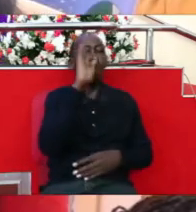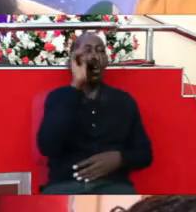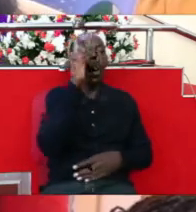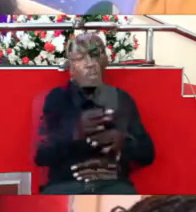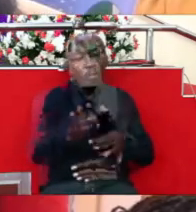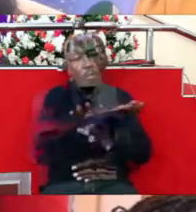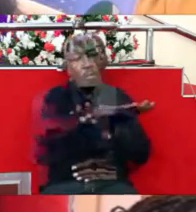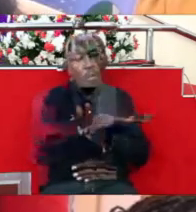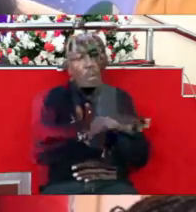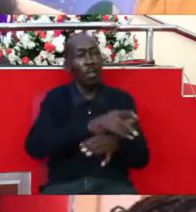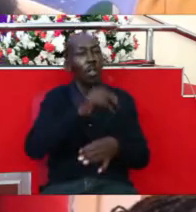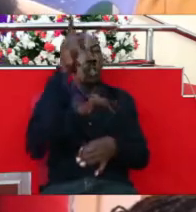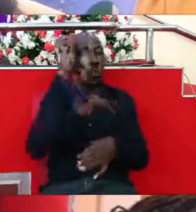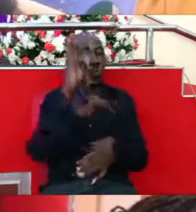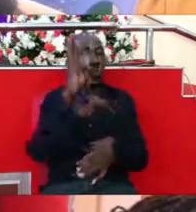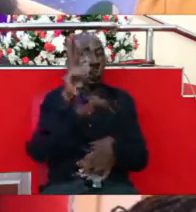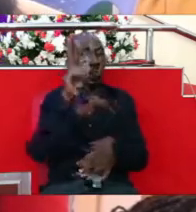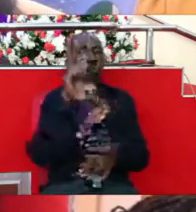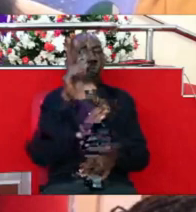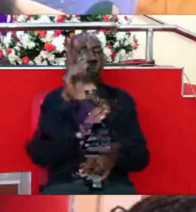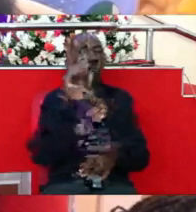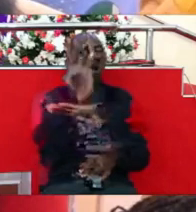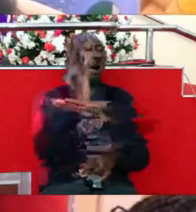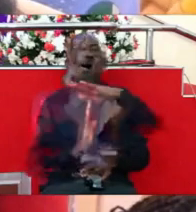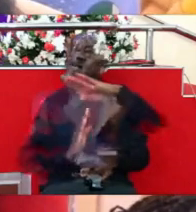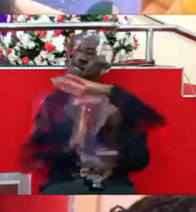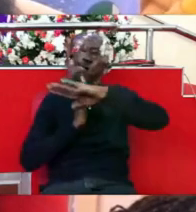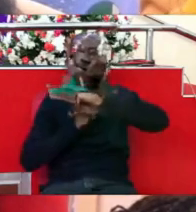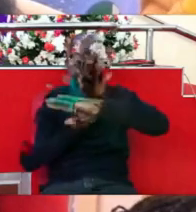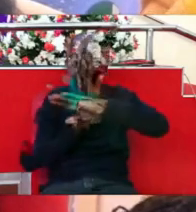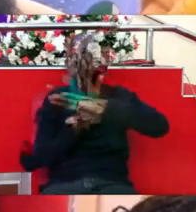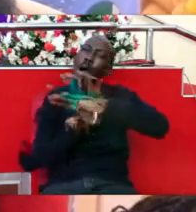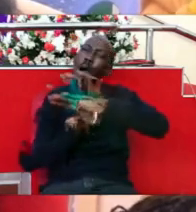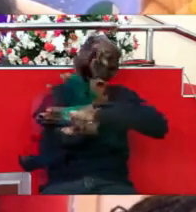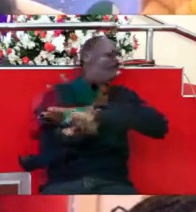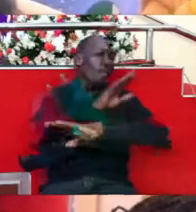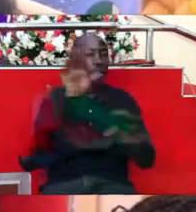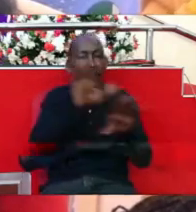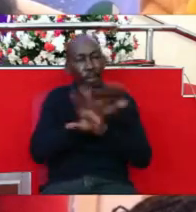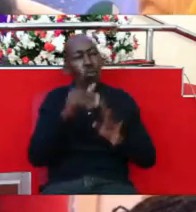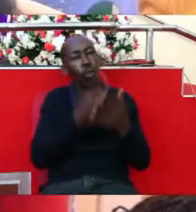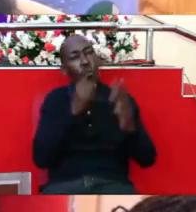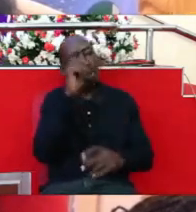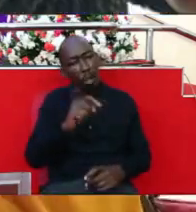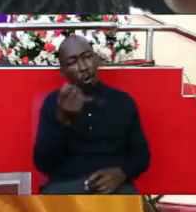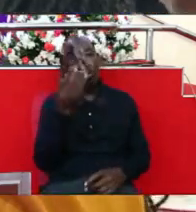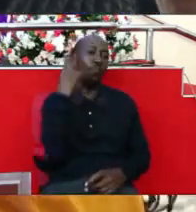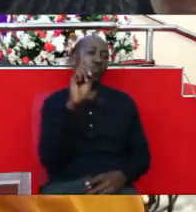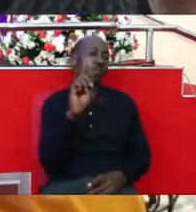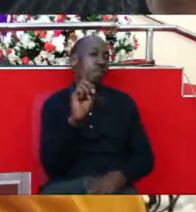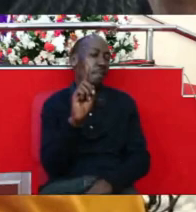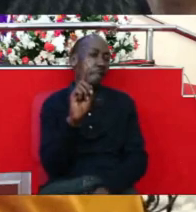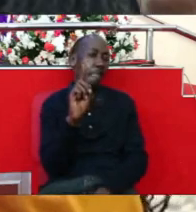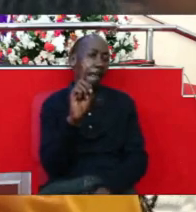mwaminifu. He will do exceedingly, abundantly, and above that which you desire or claim. Ask for. Na zaidi